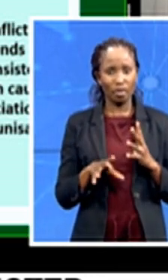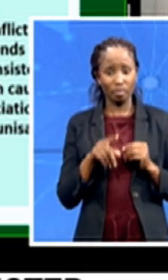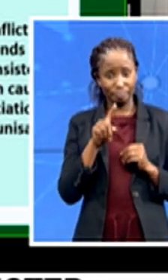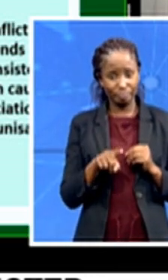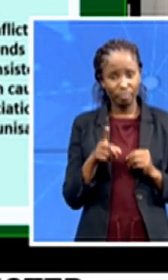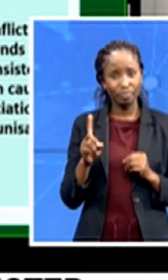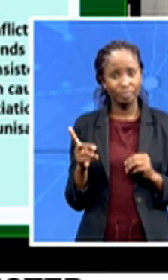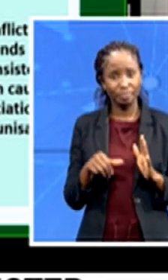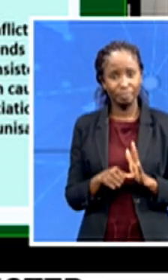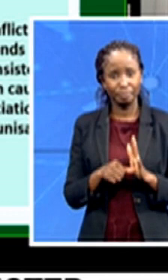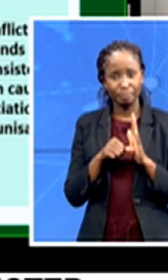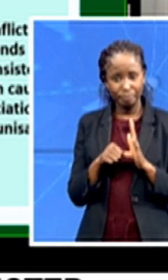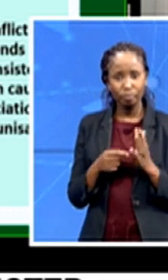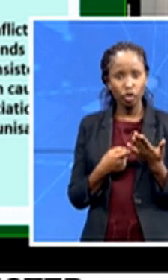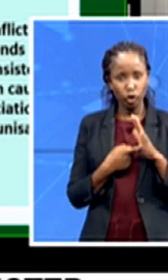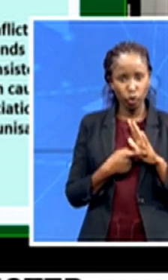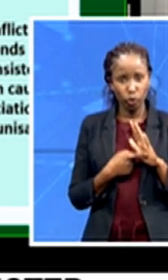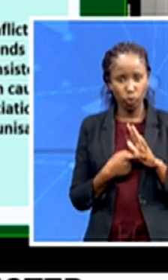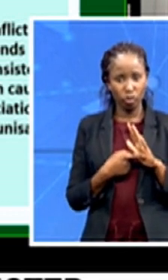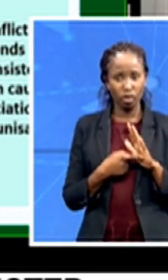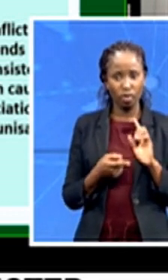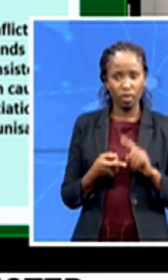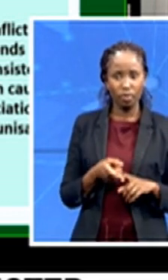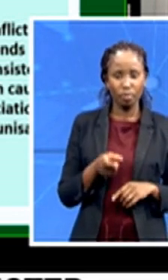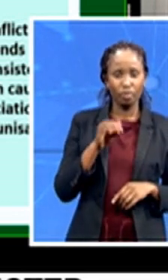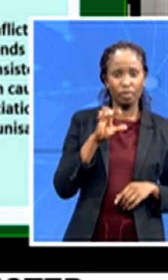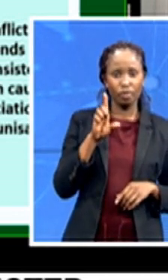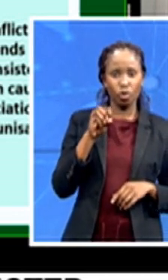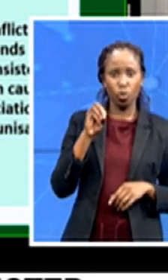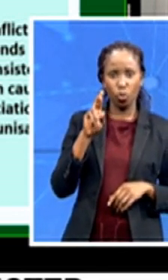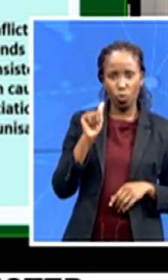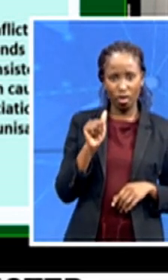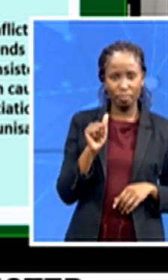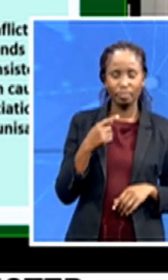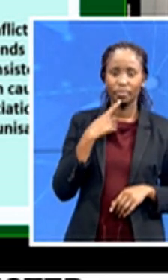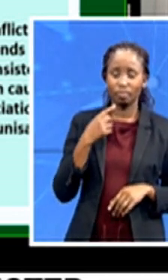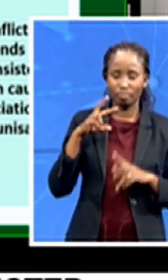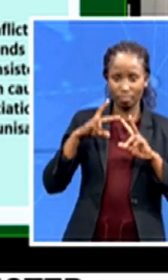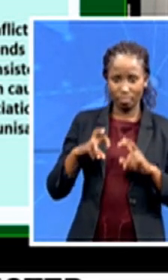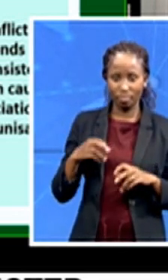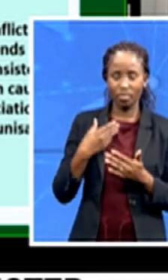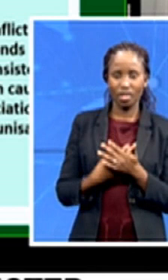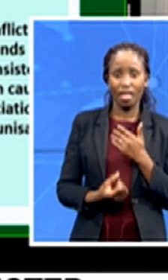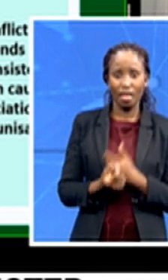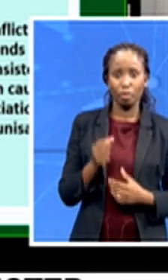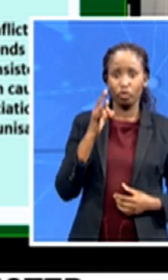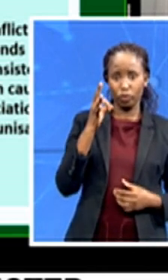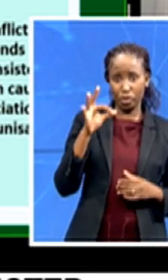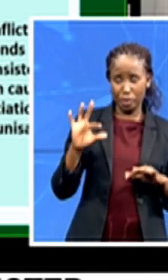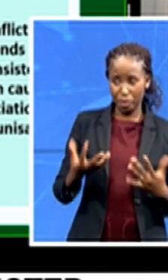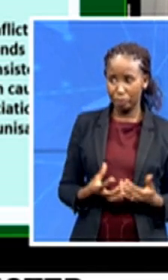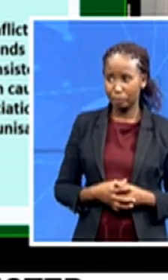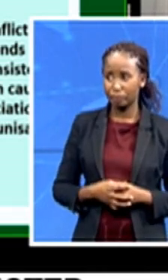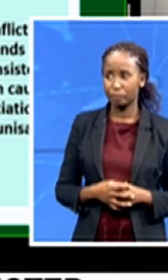and may be considered for investigation in future. So the causality assigned to these cases could change